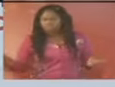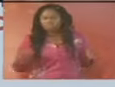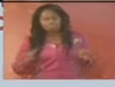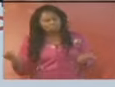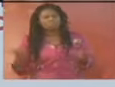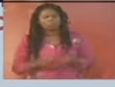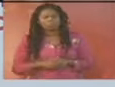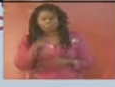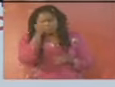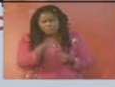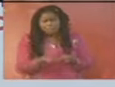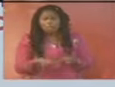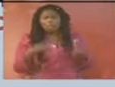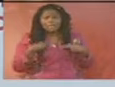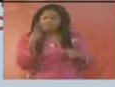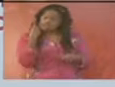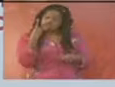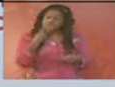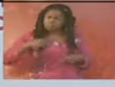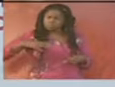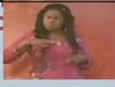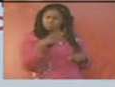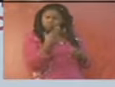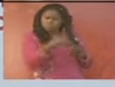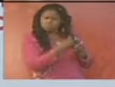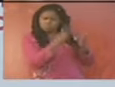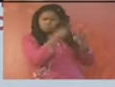2 major infrastructural projects. I have to manage